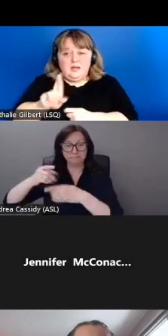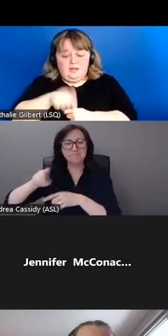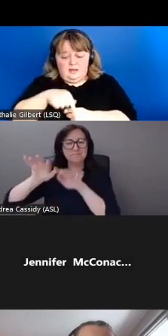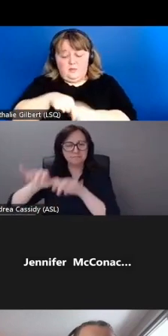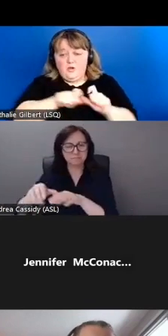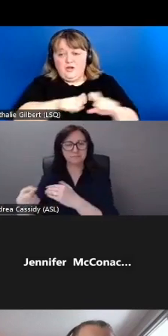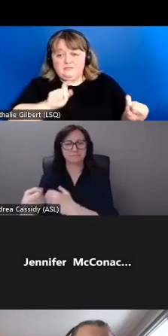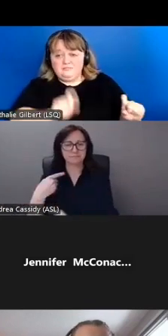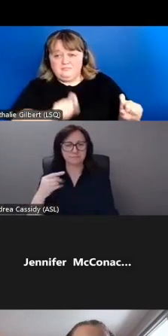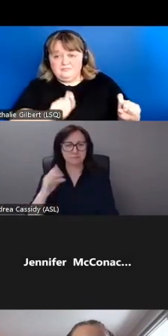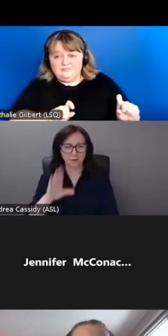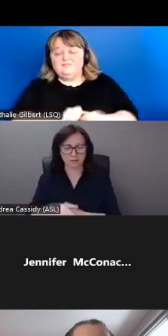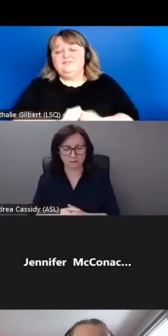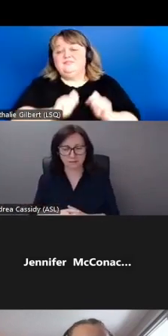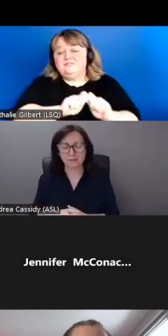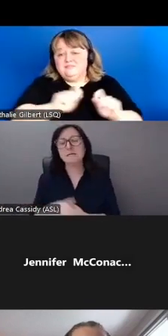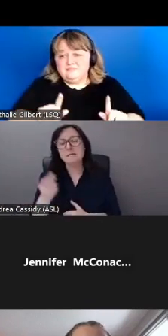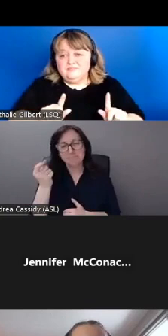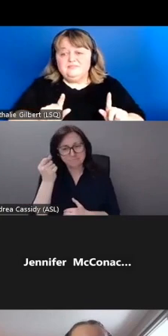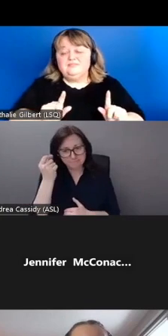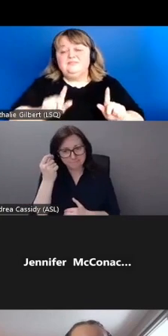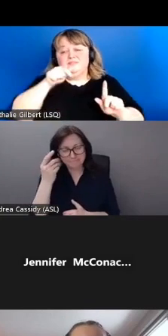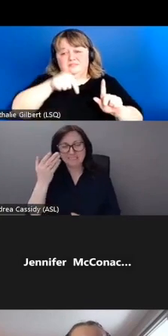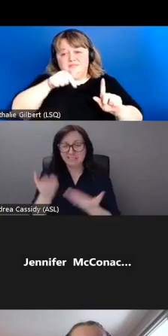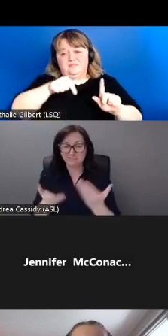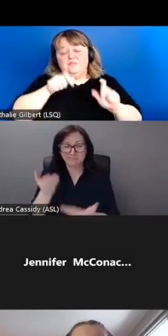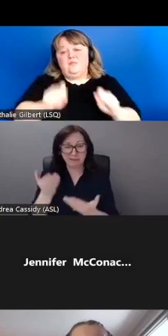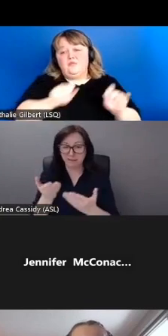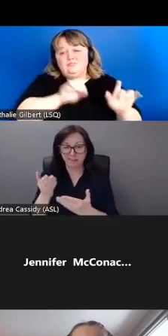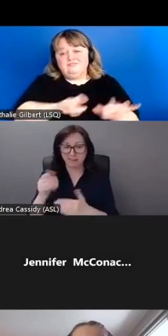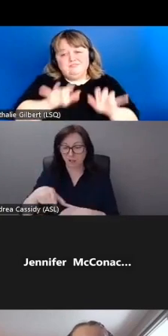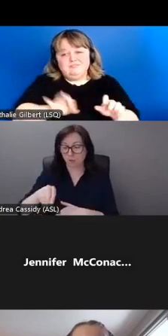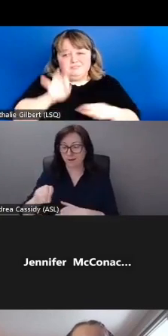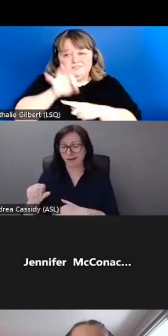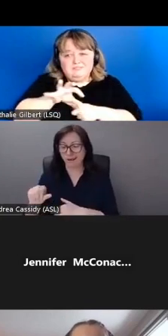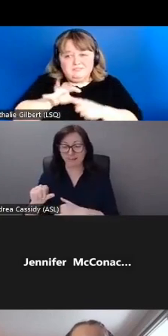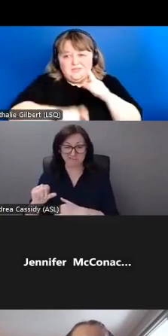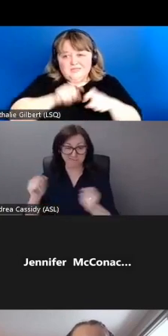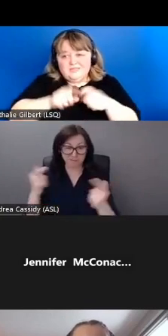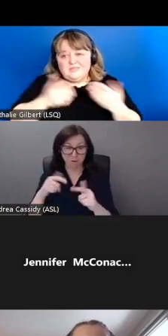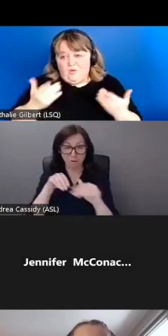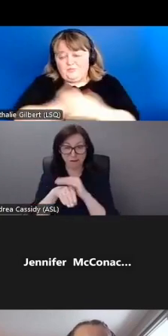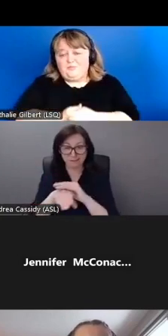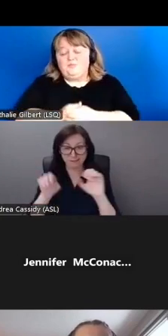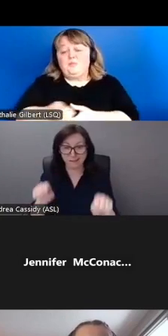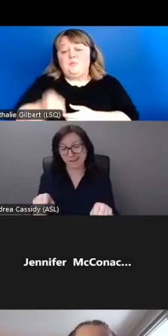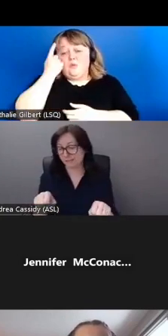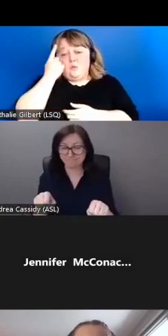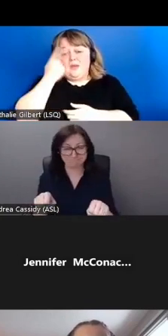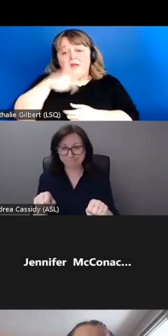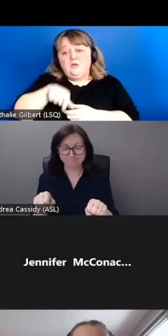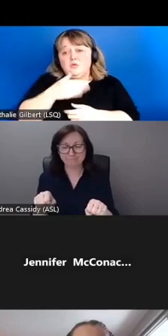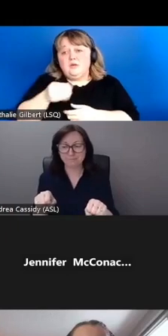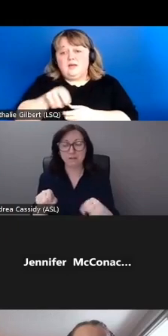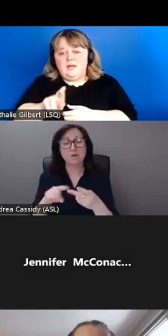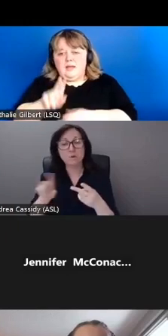We understand that the Q&A box may not be an accessible format for everyone, so questions can also be